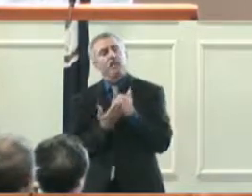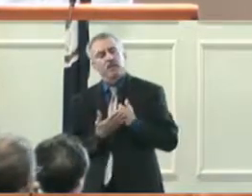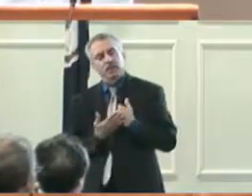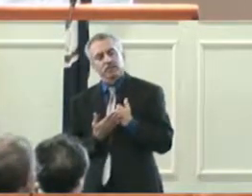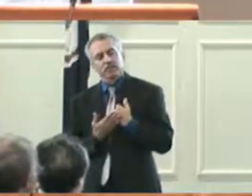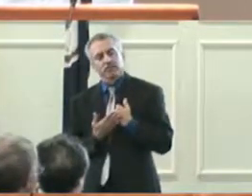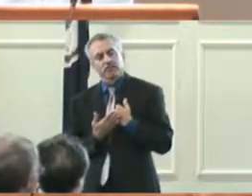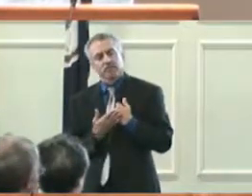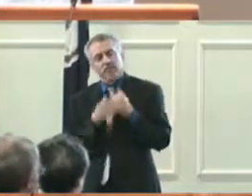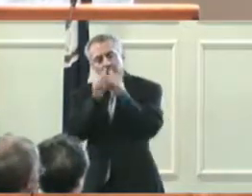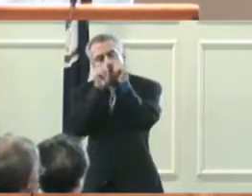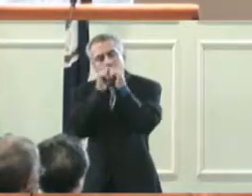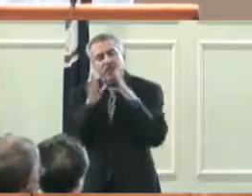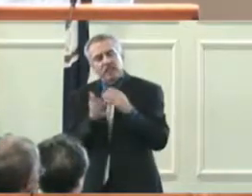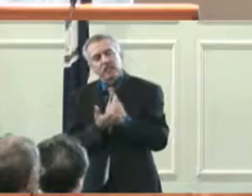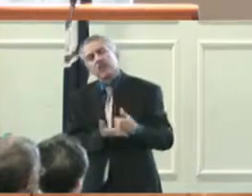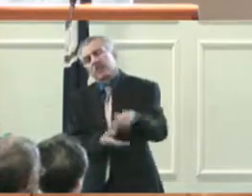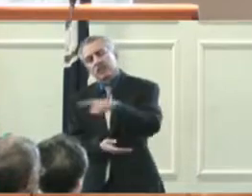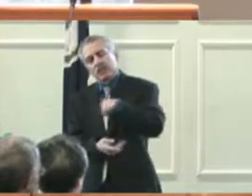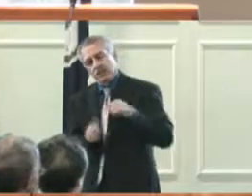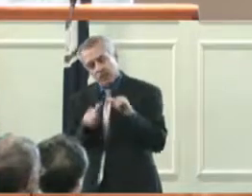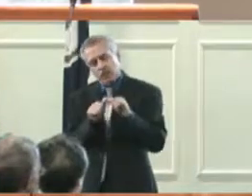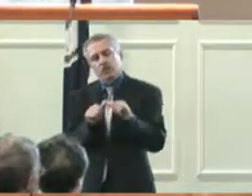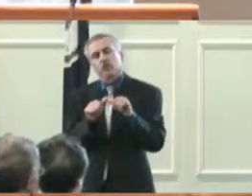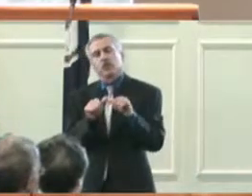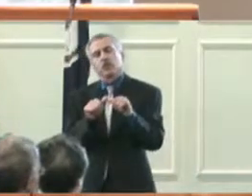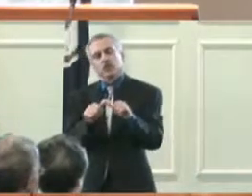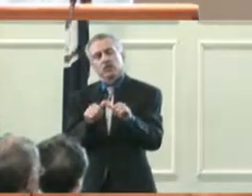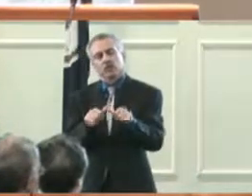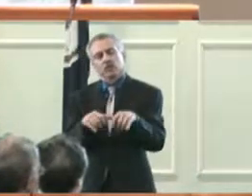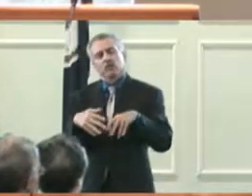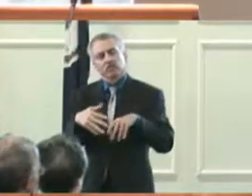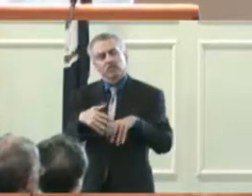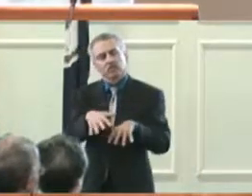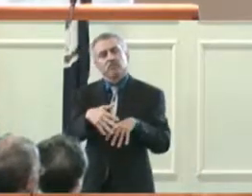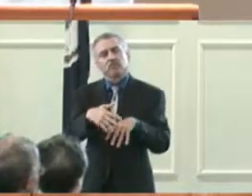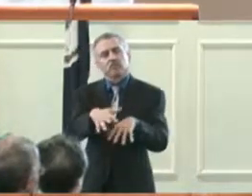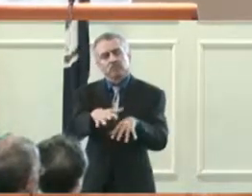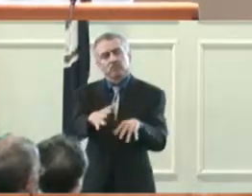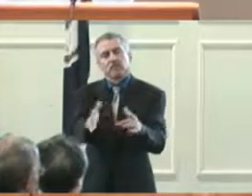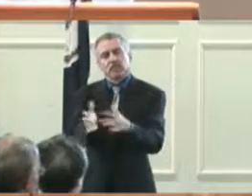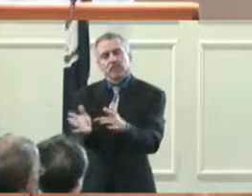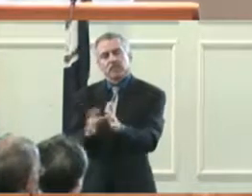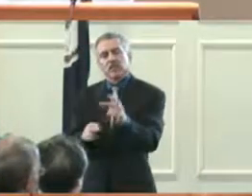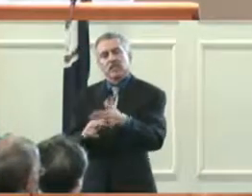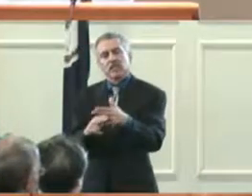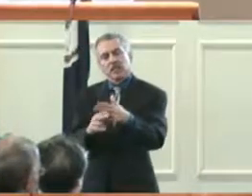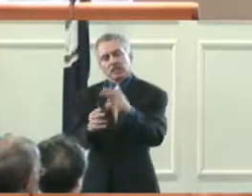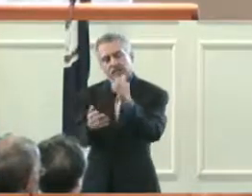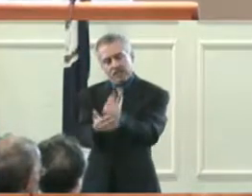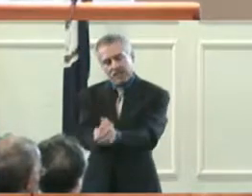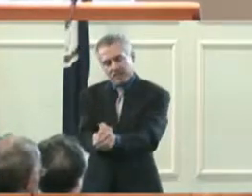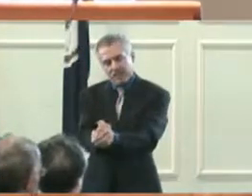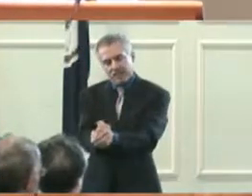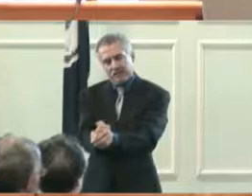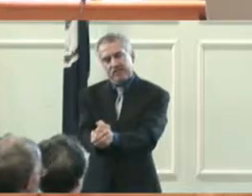us as we continue. In Jesus' mighty name, amen and